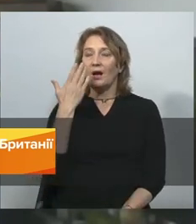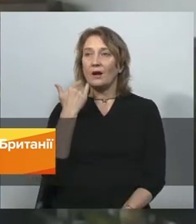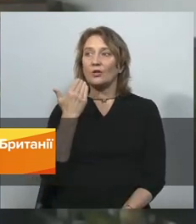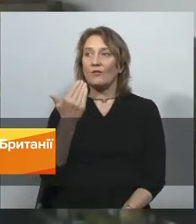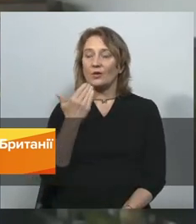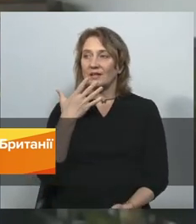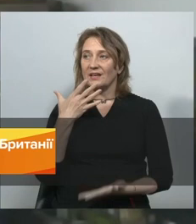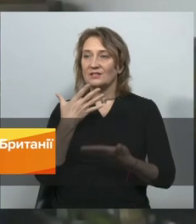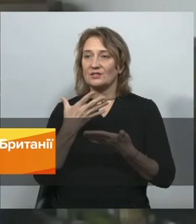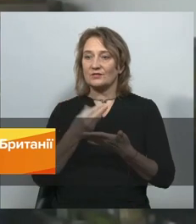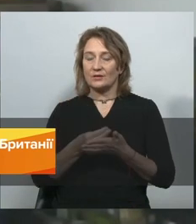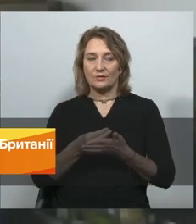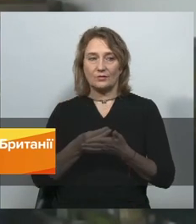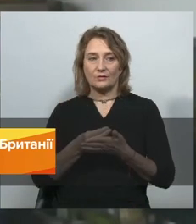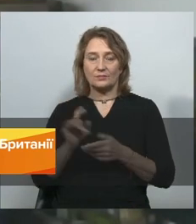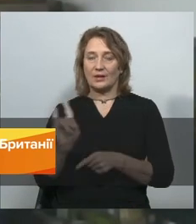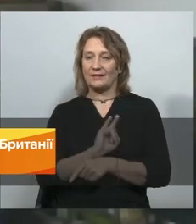sources.